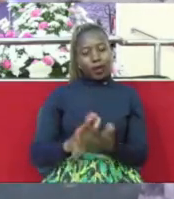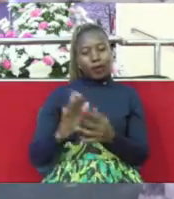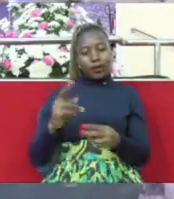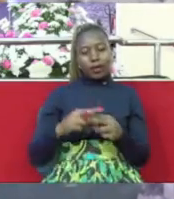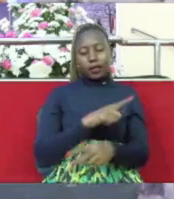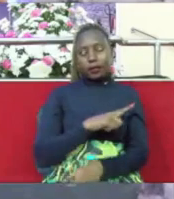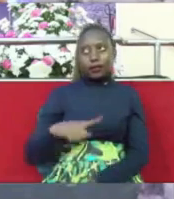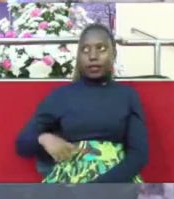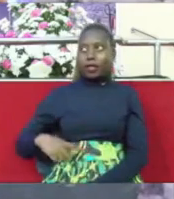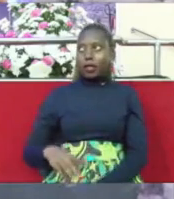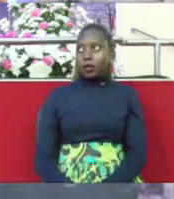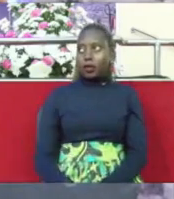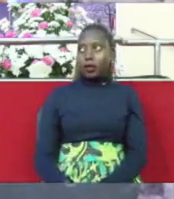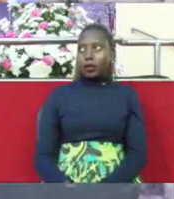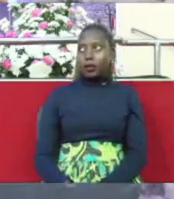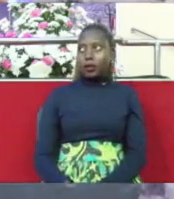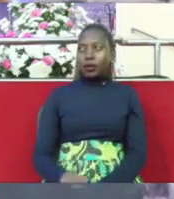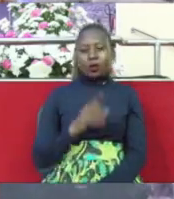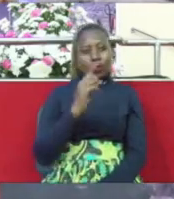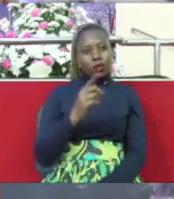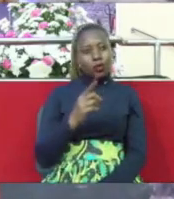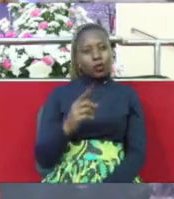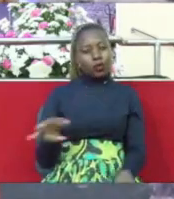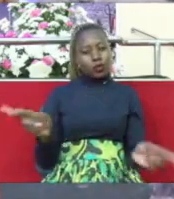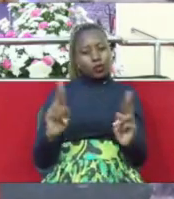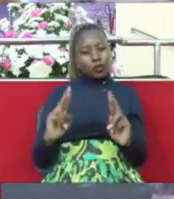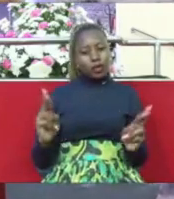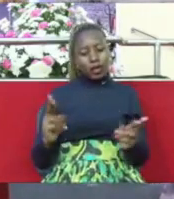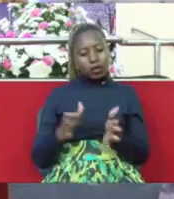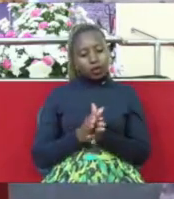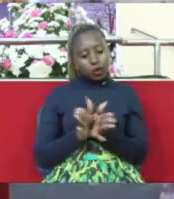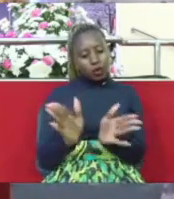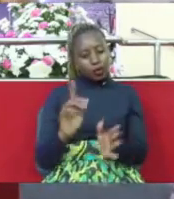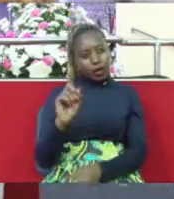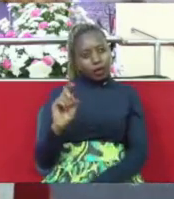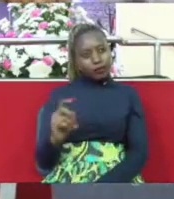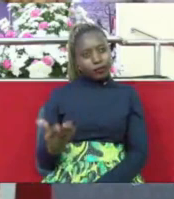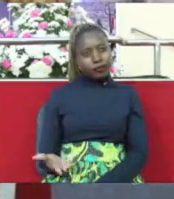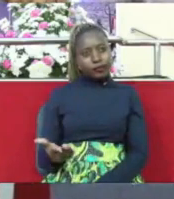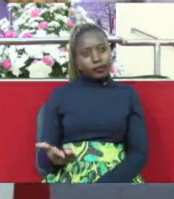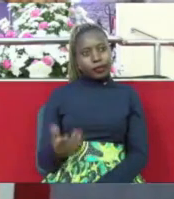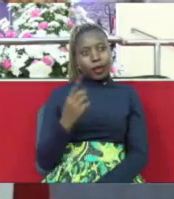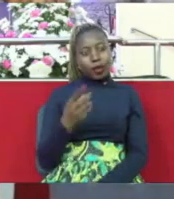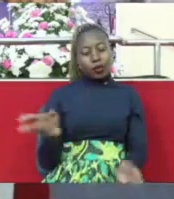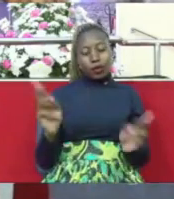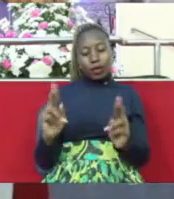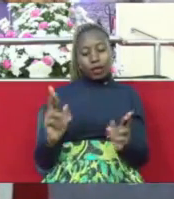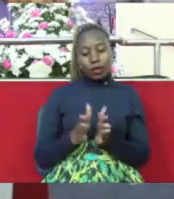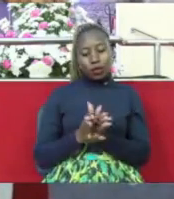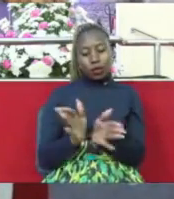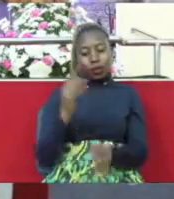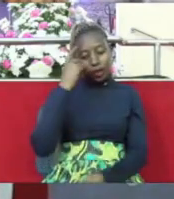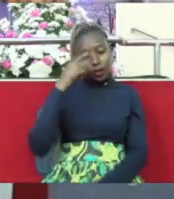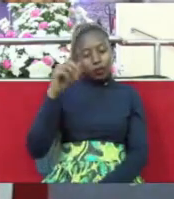asifiwe. Will you be willing to open for him today? Je, uko radhi kumfungulia? Will you be willing to open for him? Je, utakuwa radhi